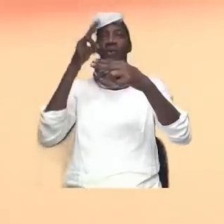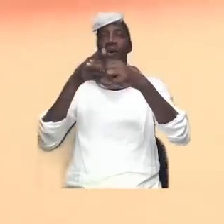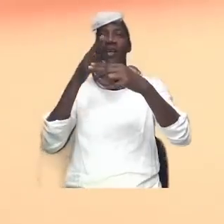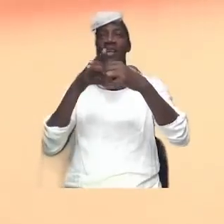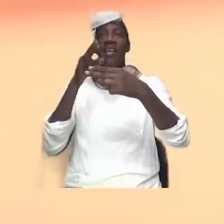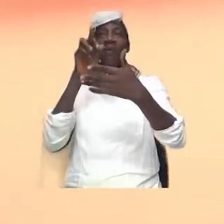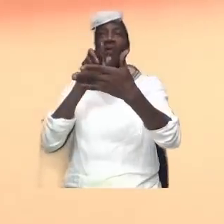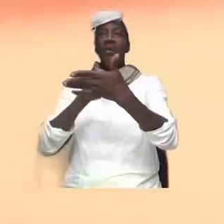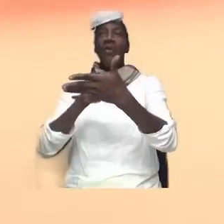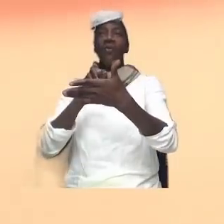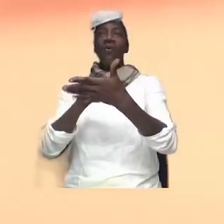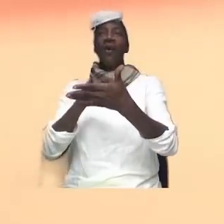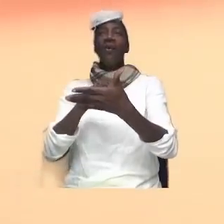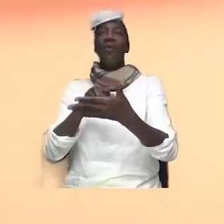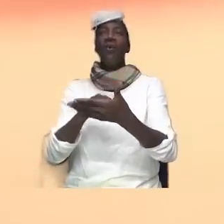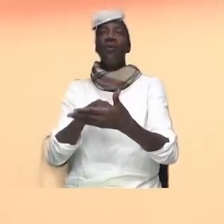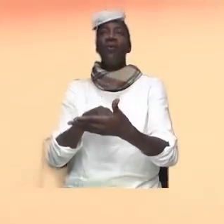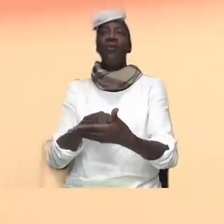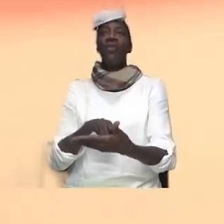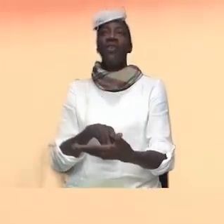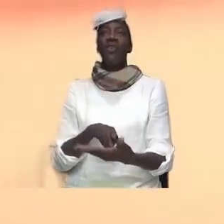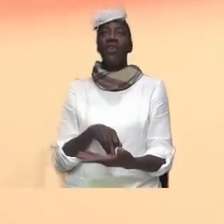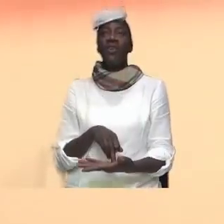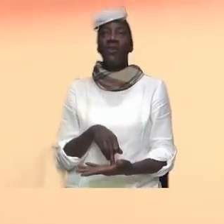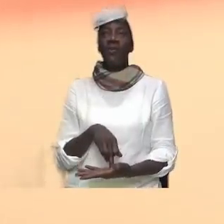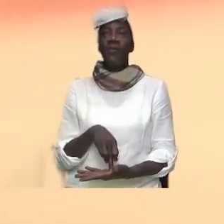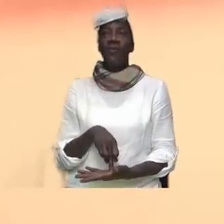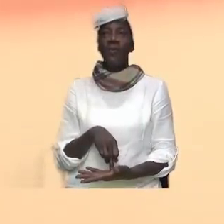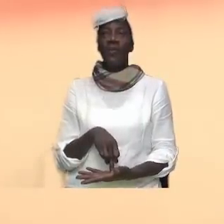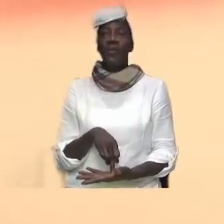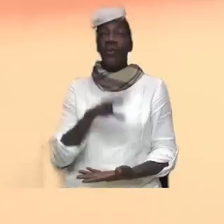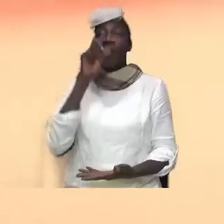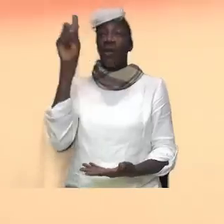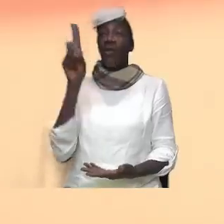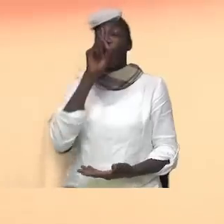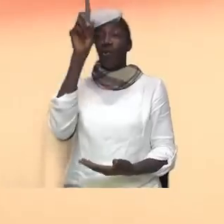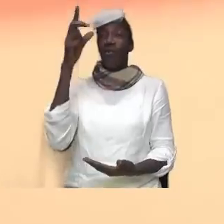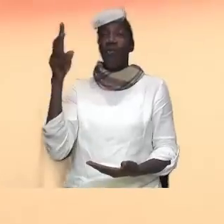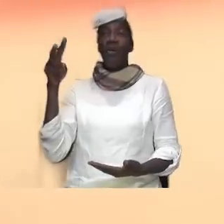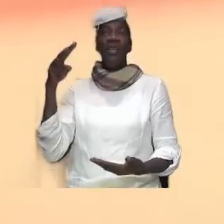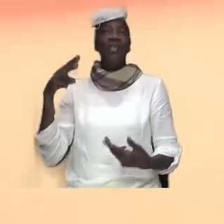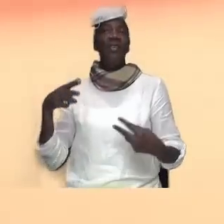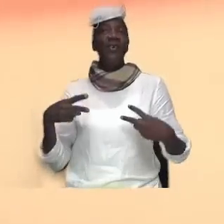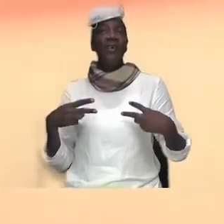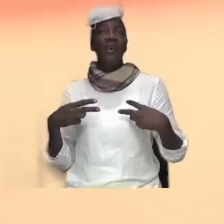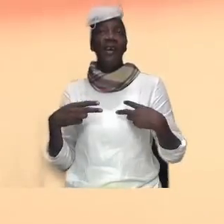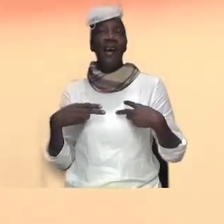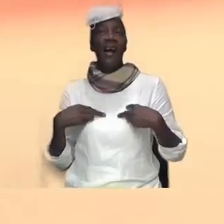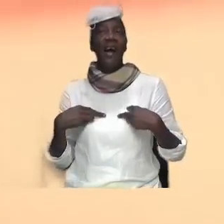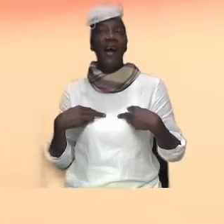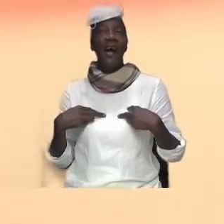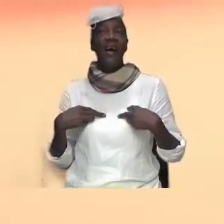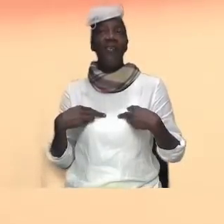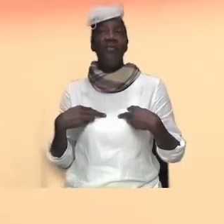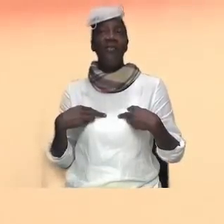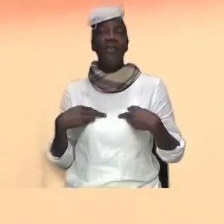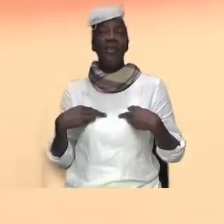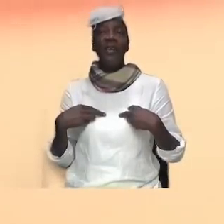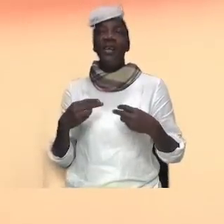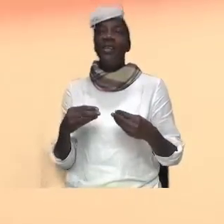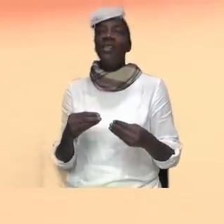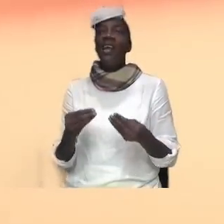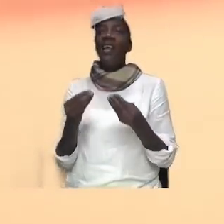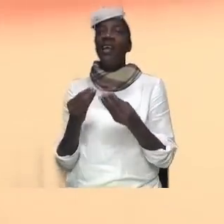because you use your treasure, you use what you had to or have to